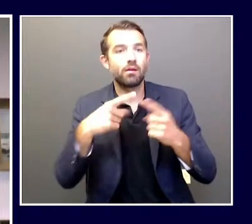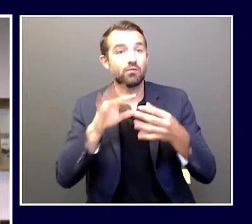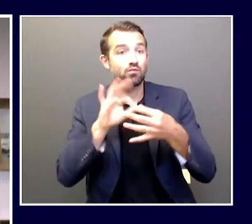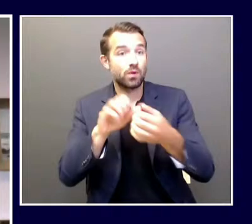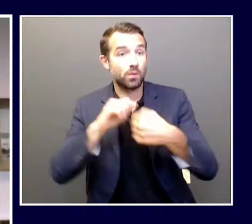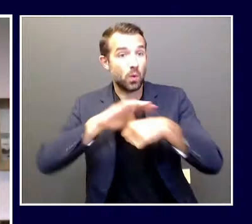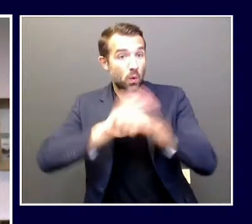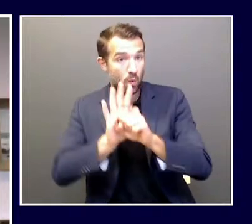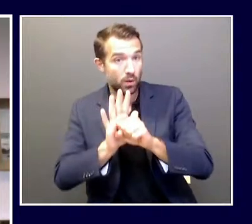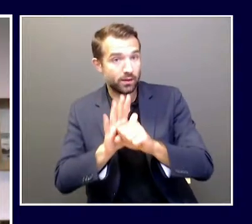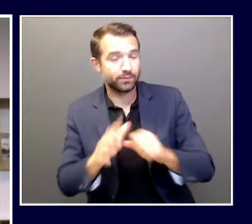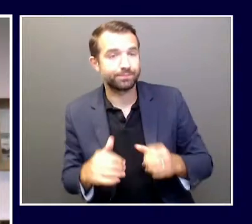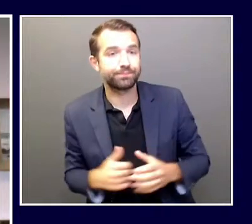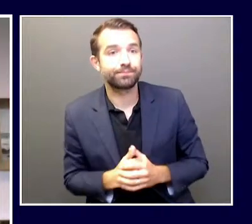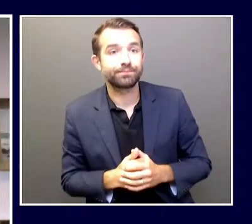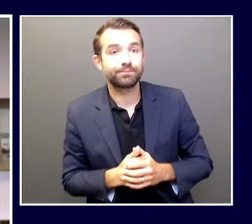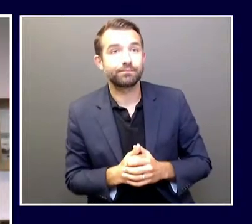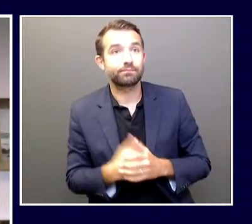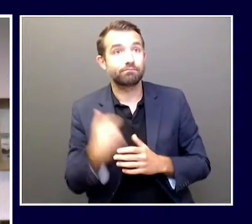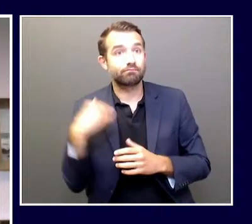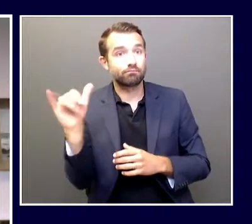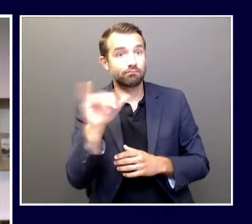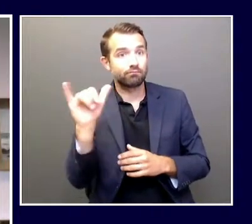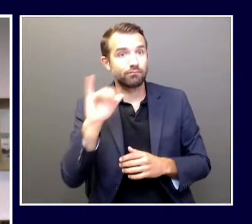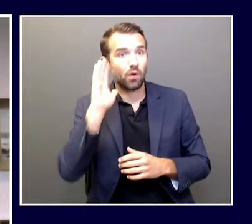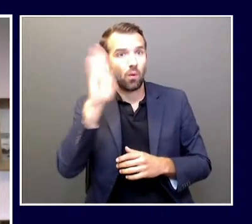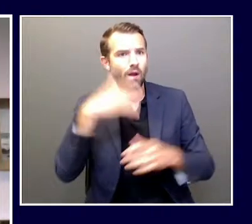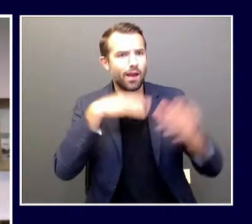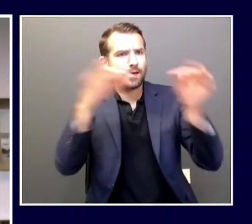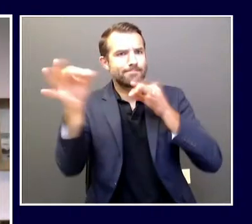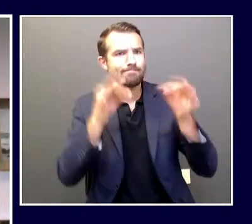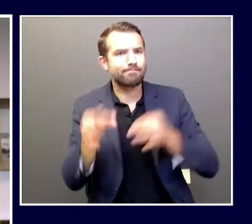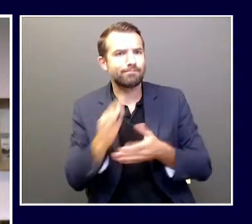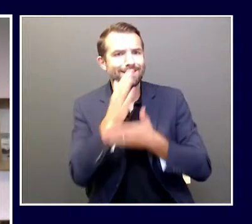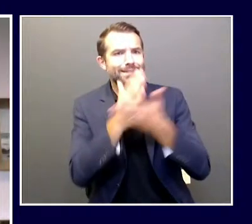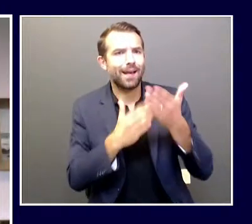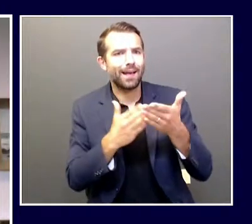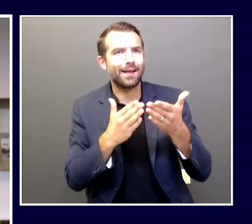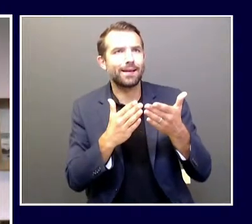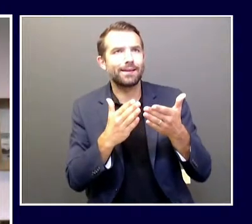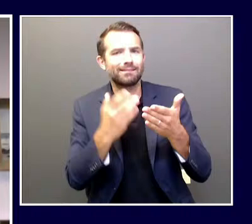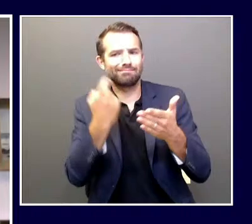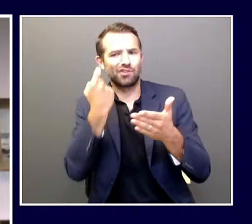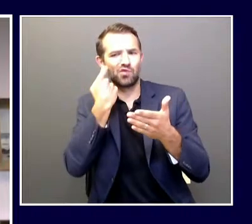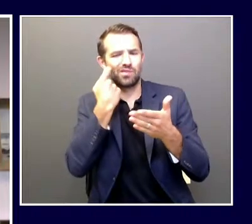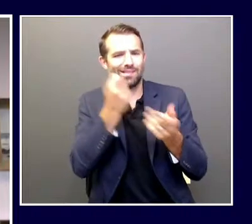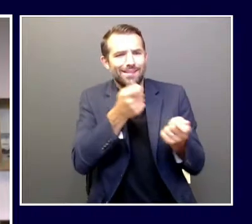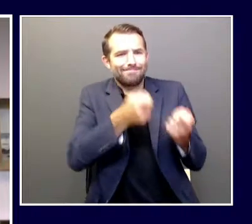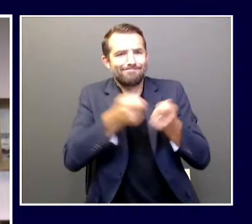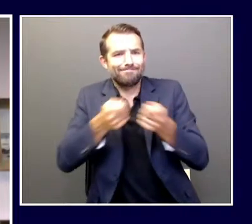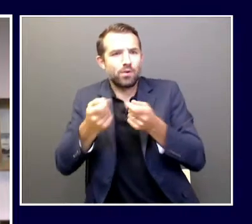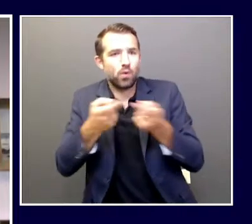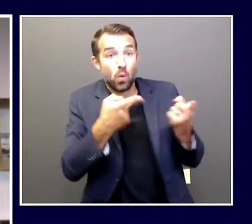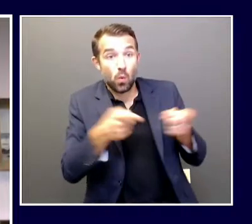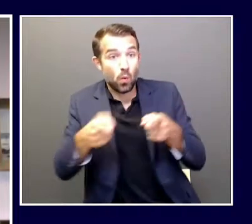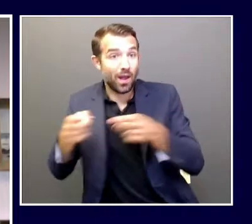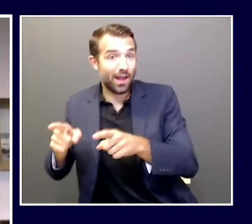COVID-19 and provide some context around many of the changes that have occurred across the COVID landscape recently.